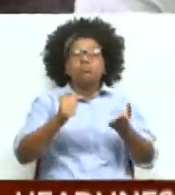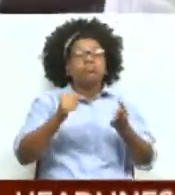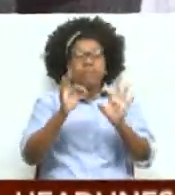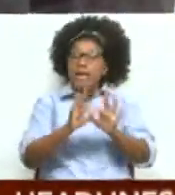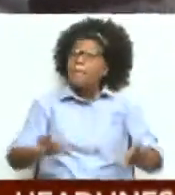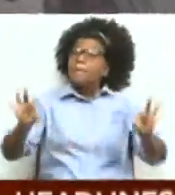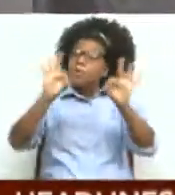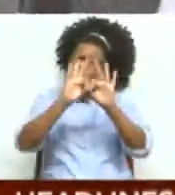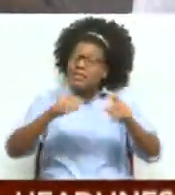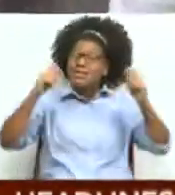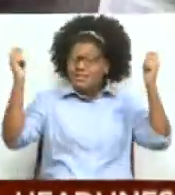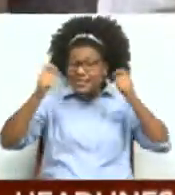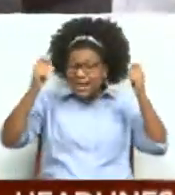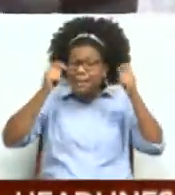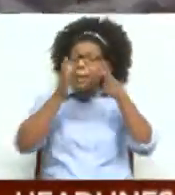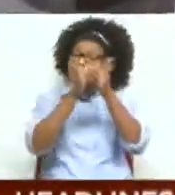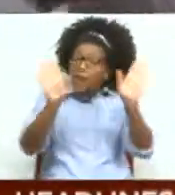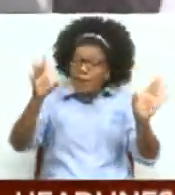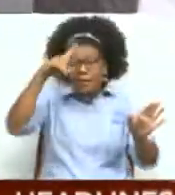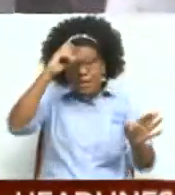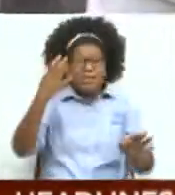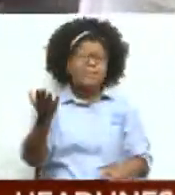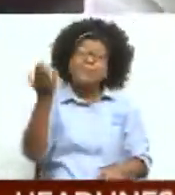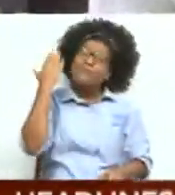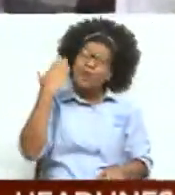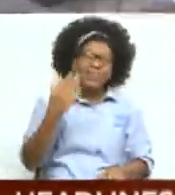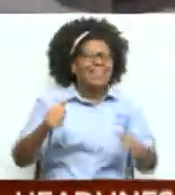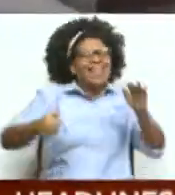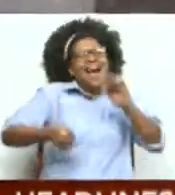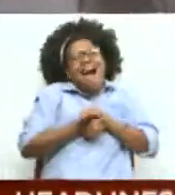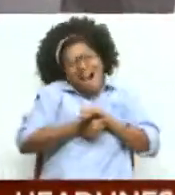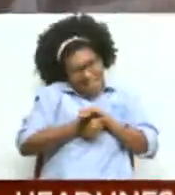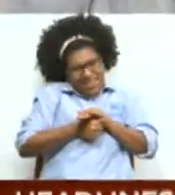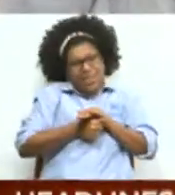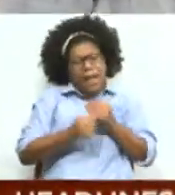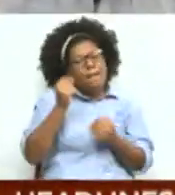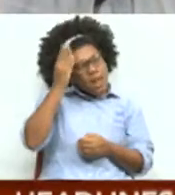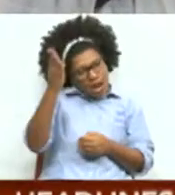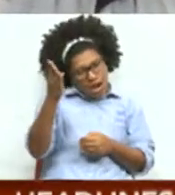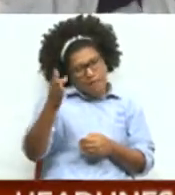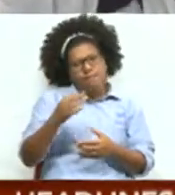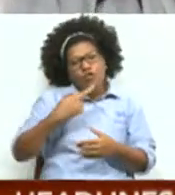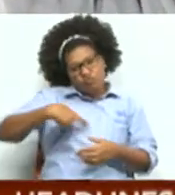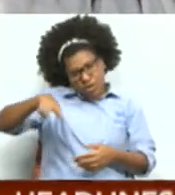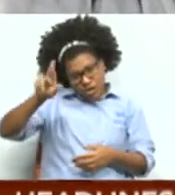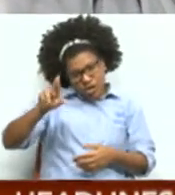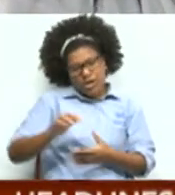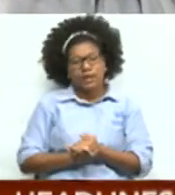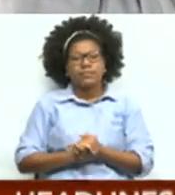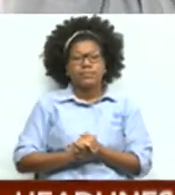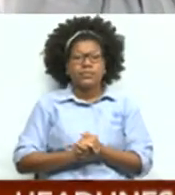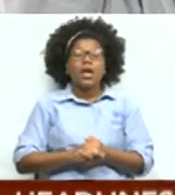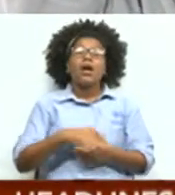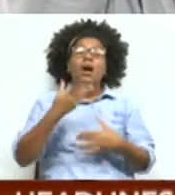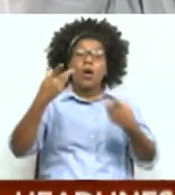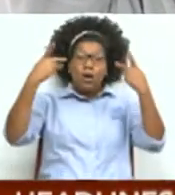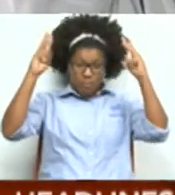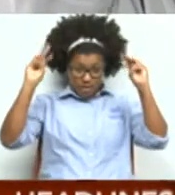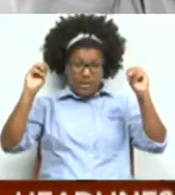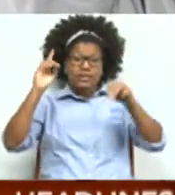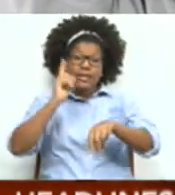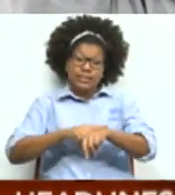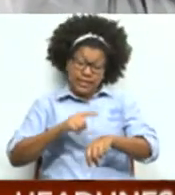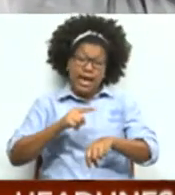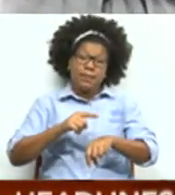their forefathers had to hide their faith. Our Prime Minister at the time saw it fit because he saw